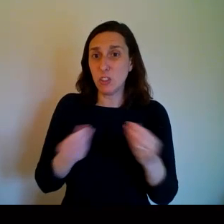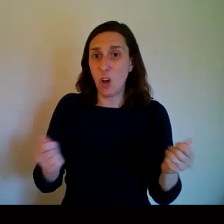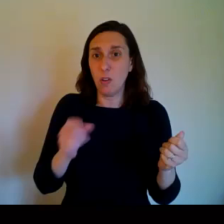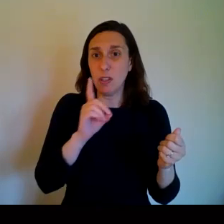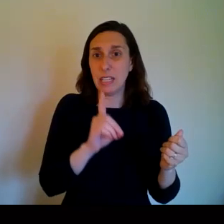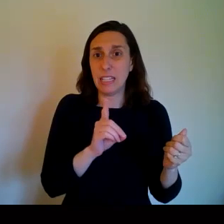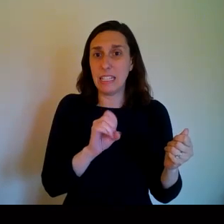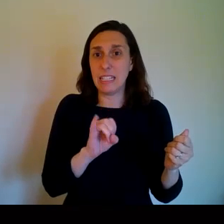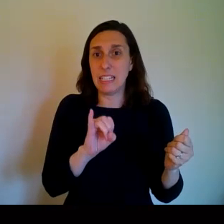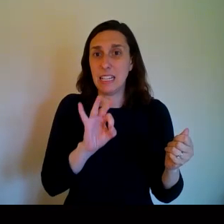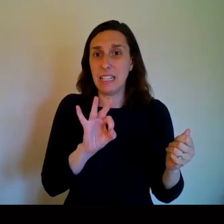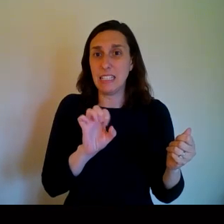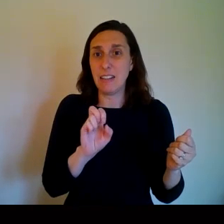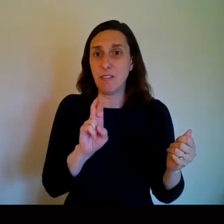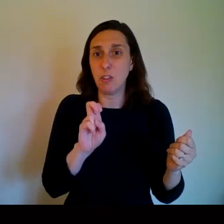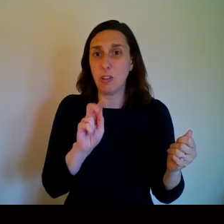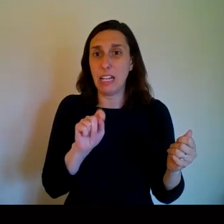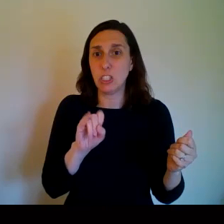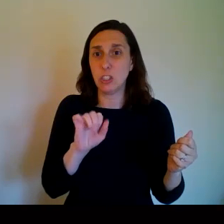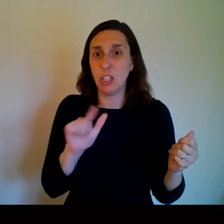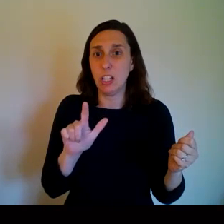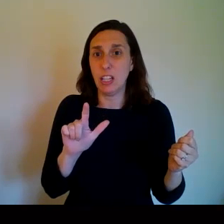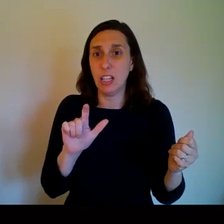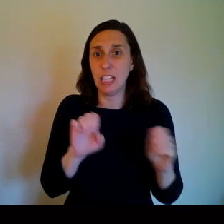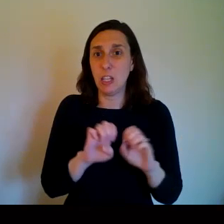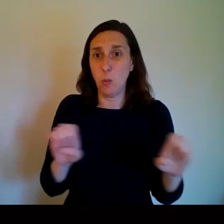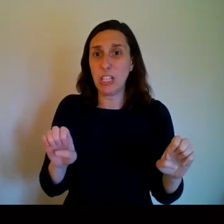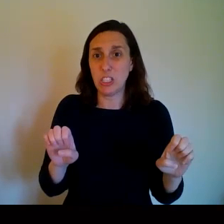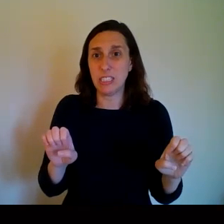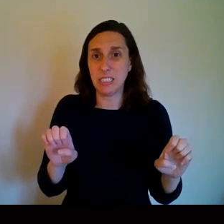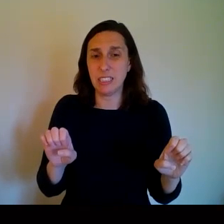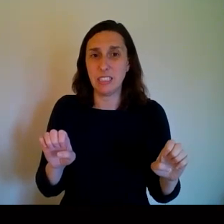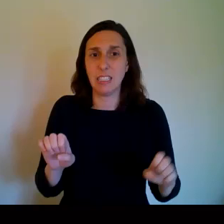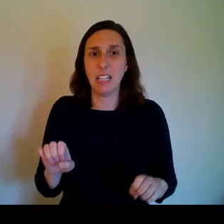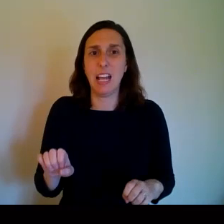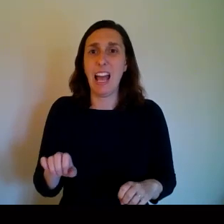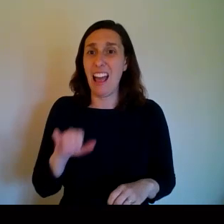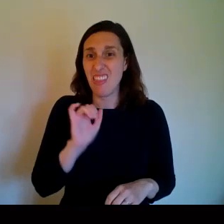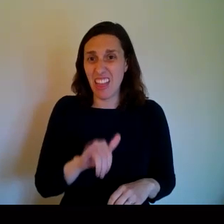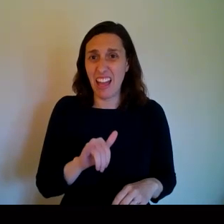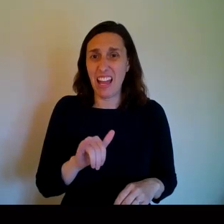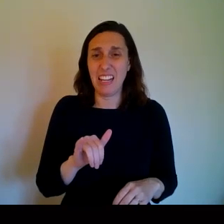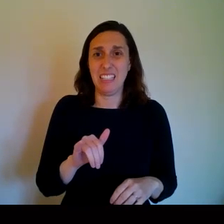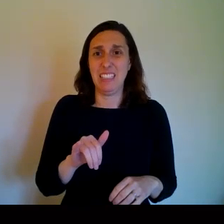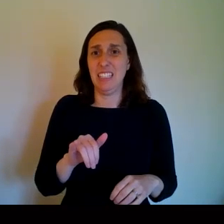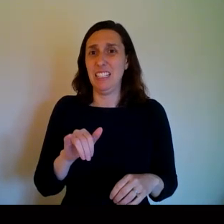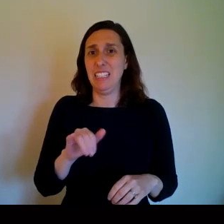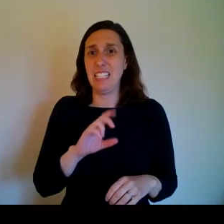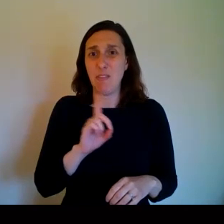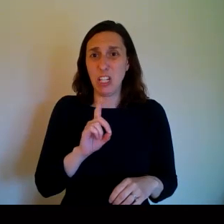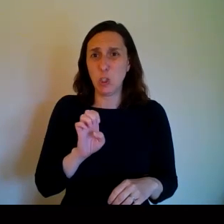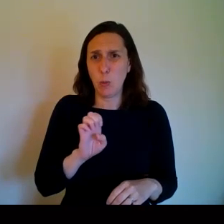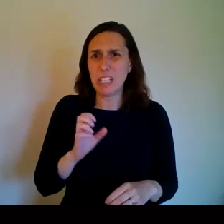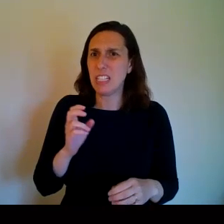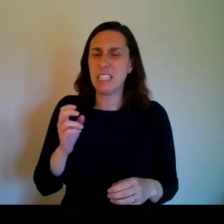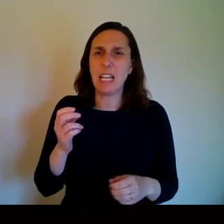And differential equations are easy to use to model anything. And so